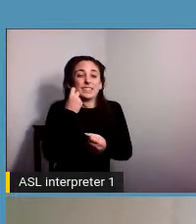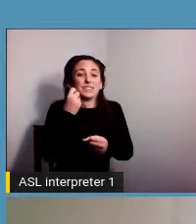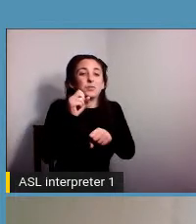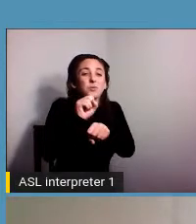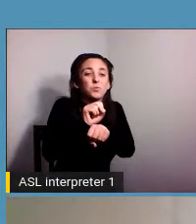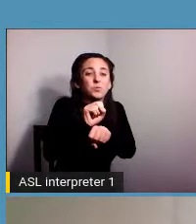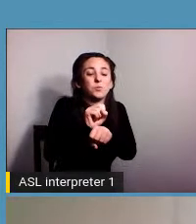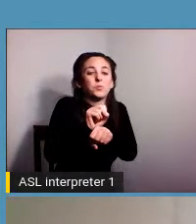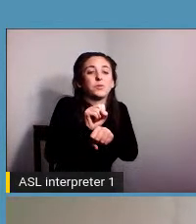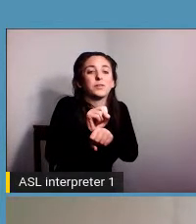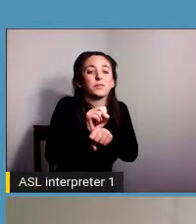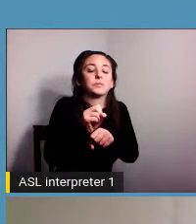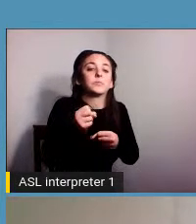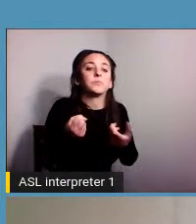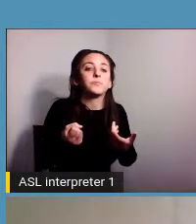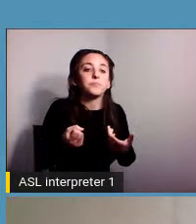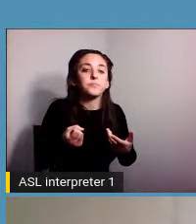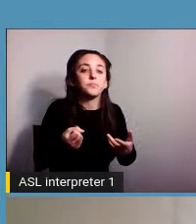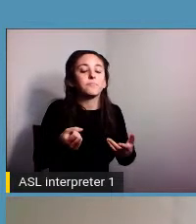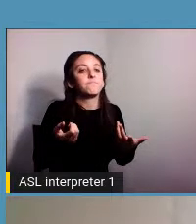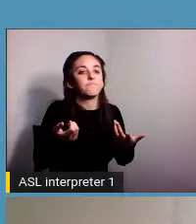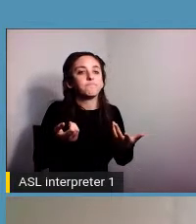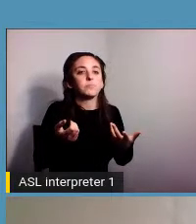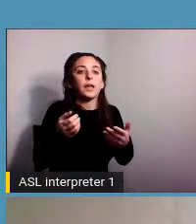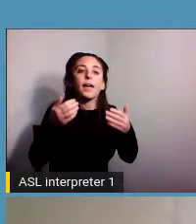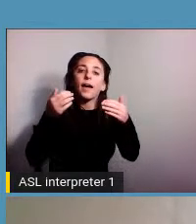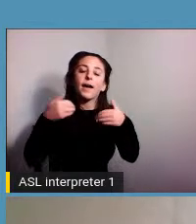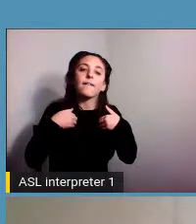tool, though over time we've had a variety of